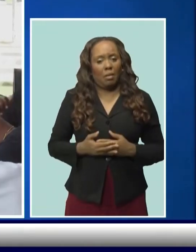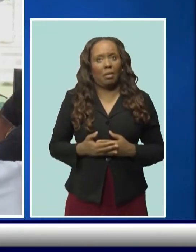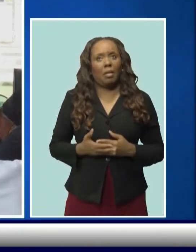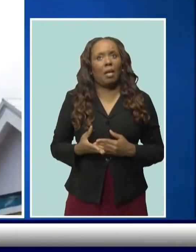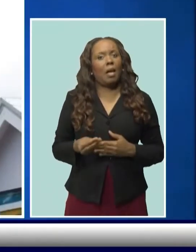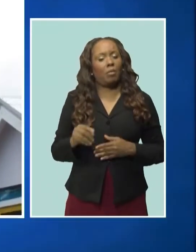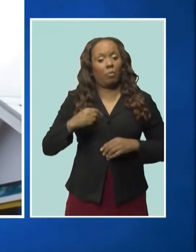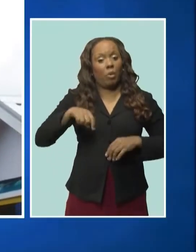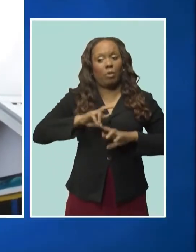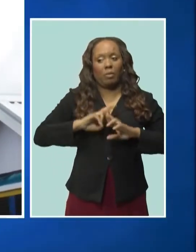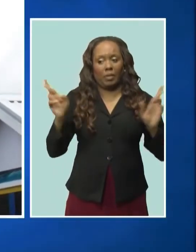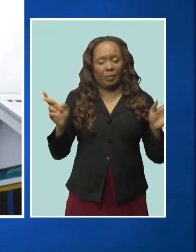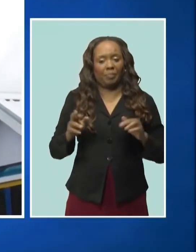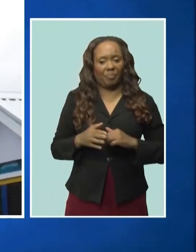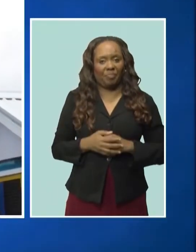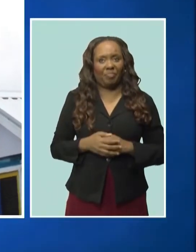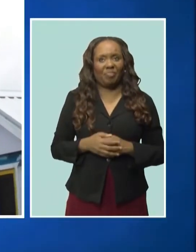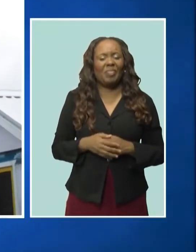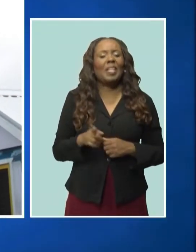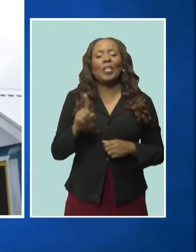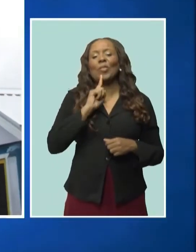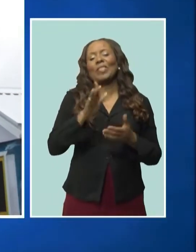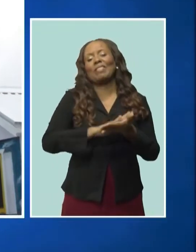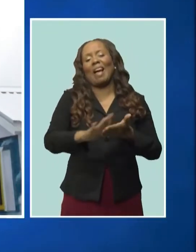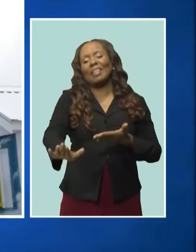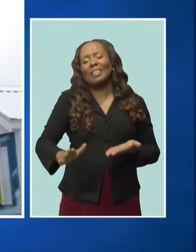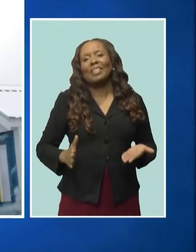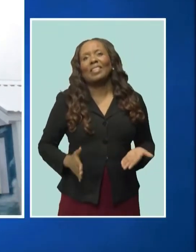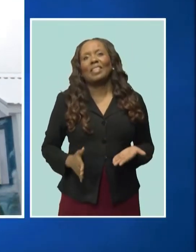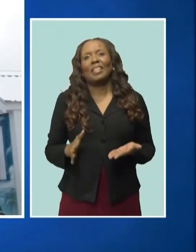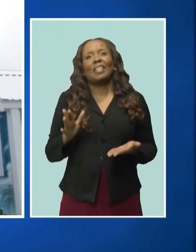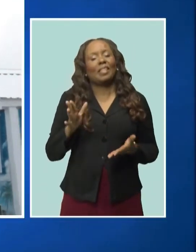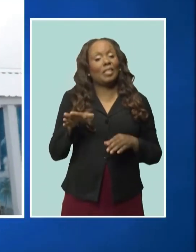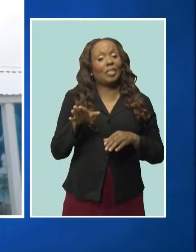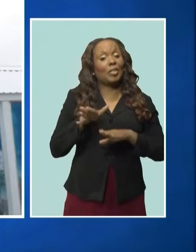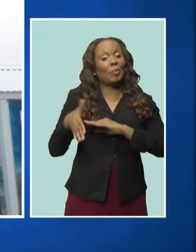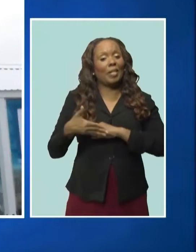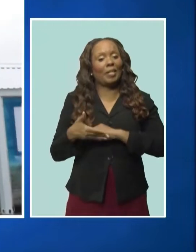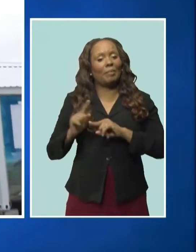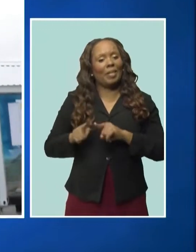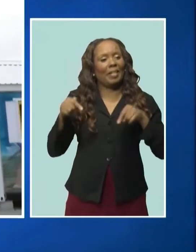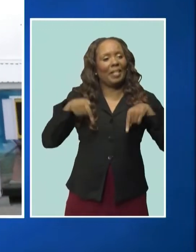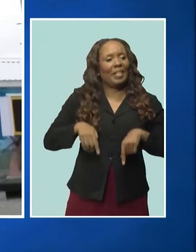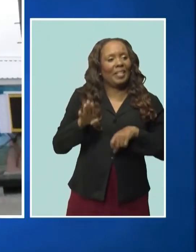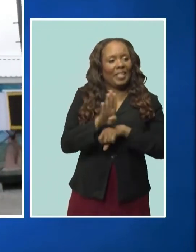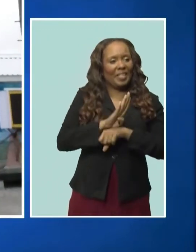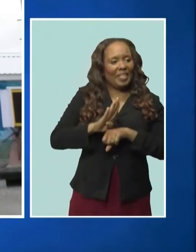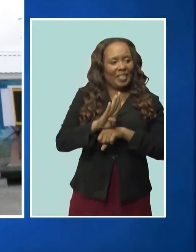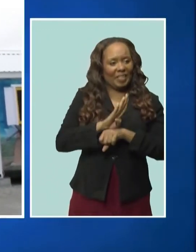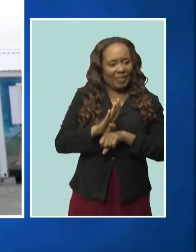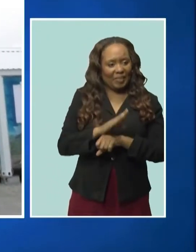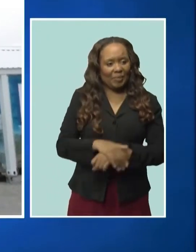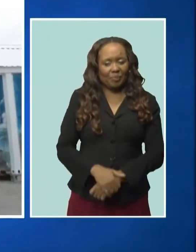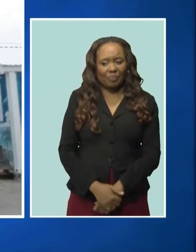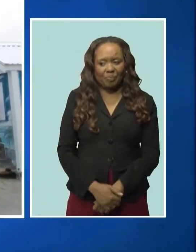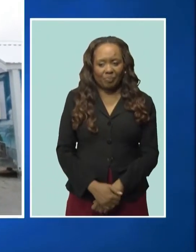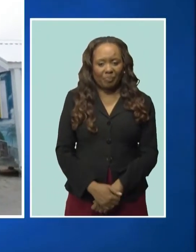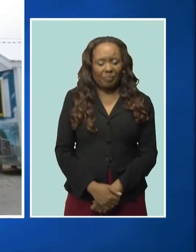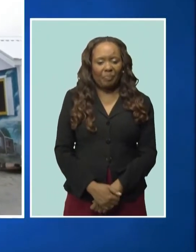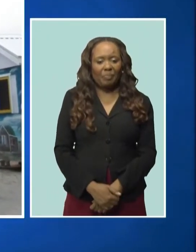the rush. Insiders say You're So Nice is a touch of Jamaica in Barbados. Trevor Thorpe for the Business